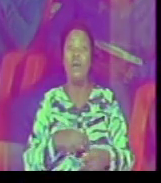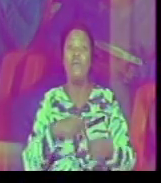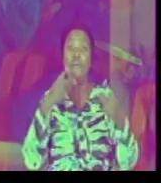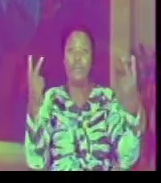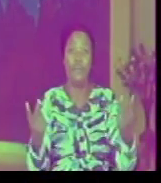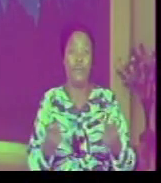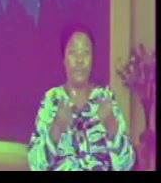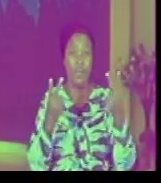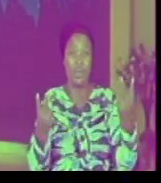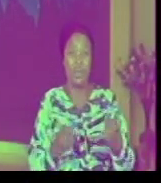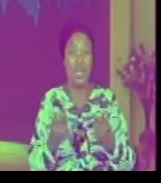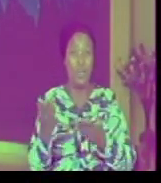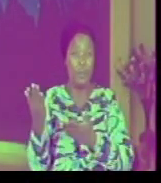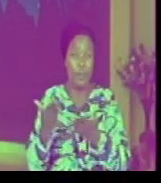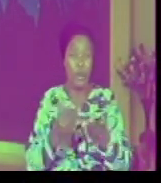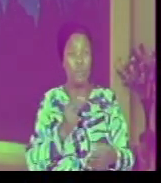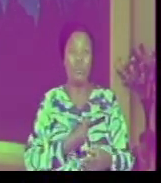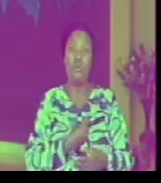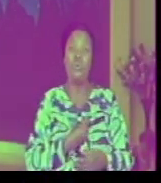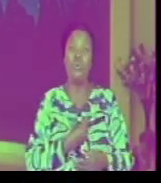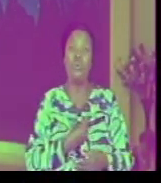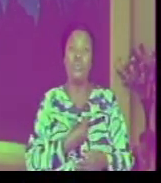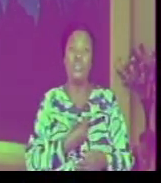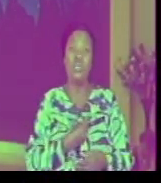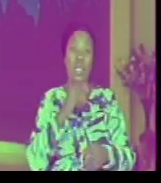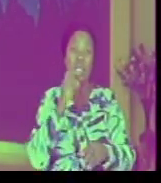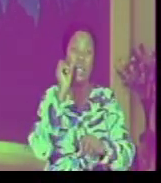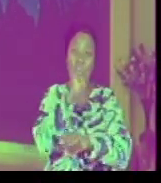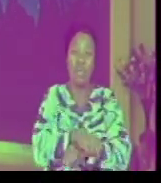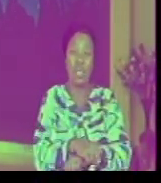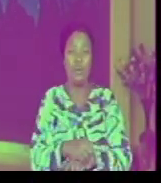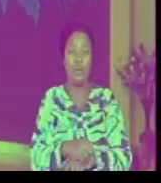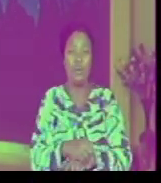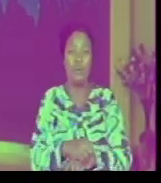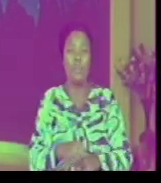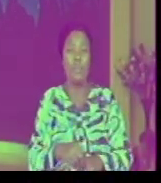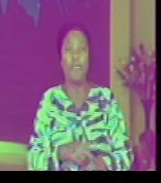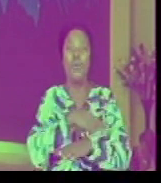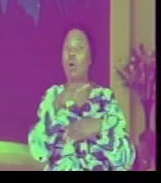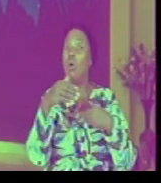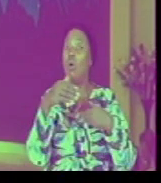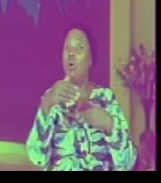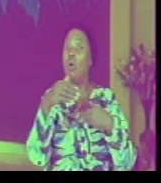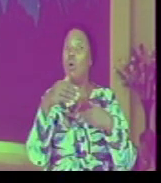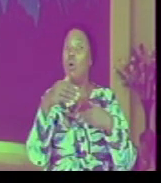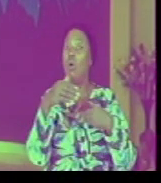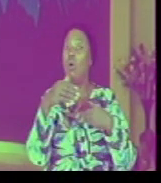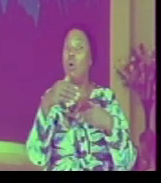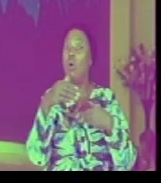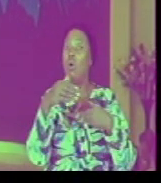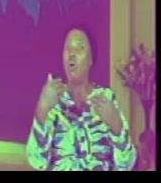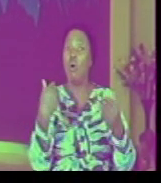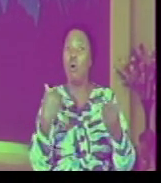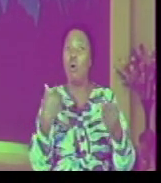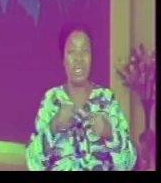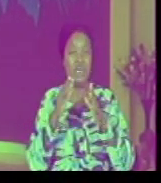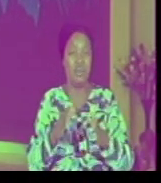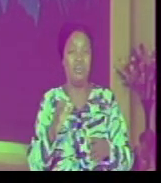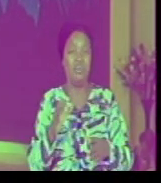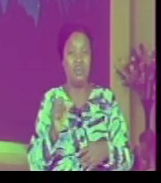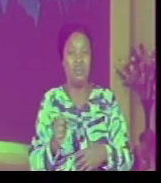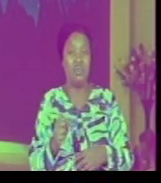over all enemies and adversaries. The haters of the Lord should have submitted themselves unto